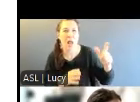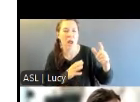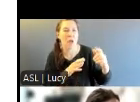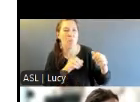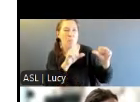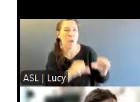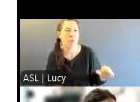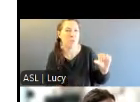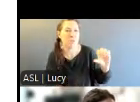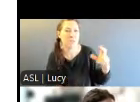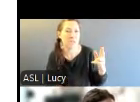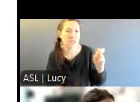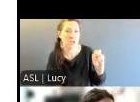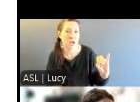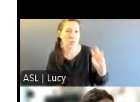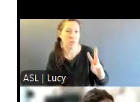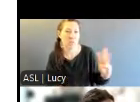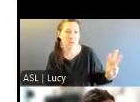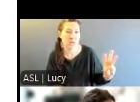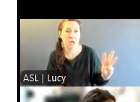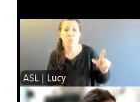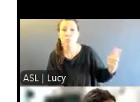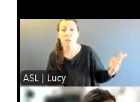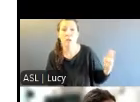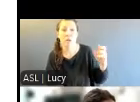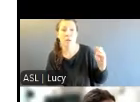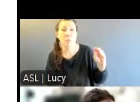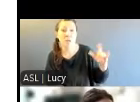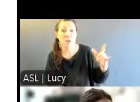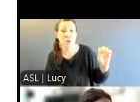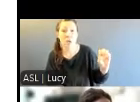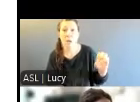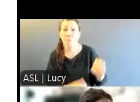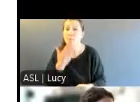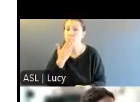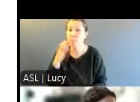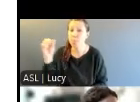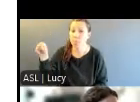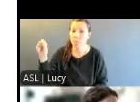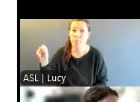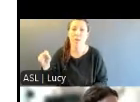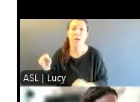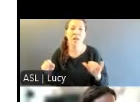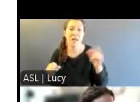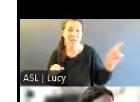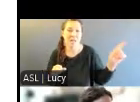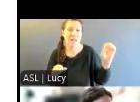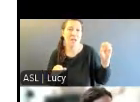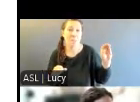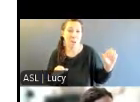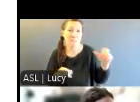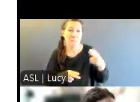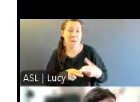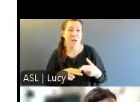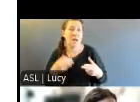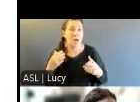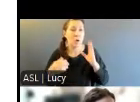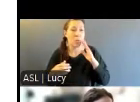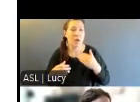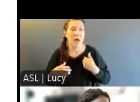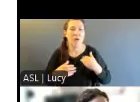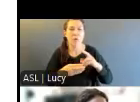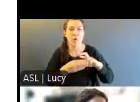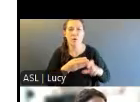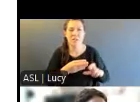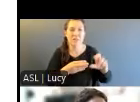Michelle. All right, thanks, Emma. So like Emma mentioned, today we're going to be presenting findings from both the CHEI survey